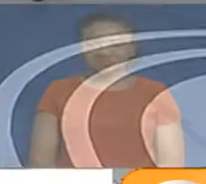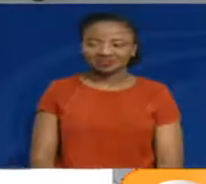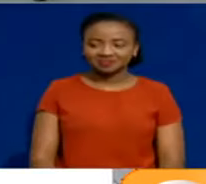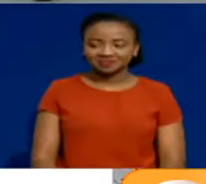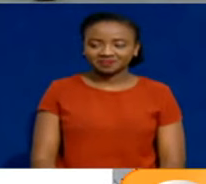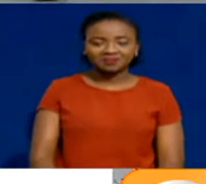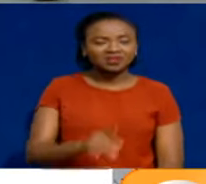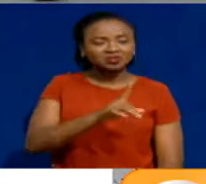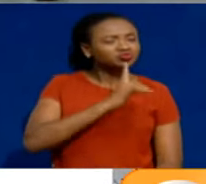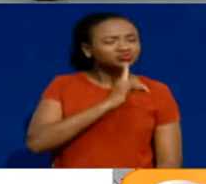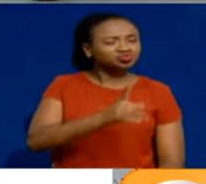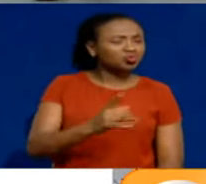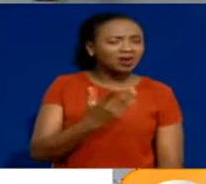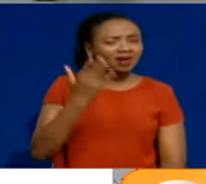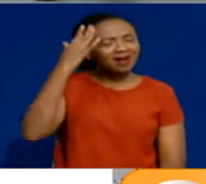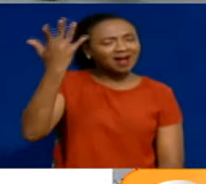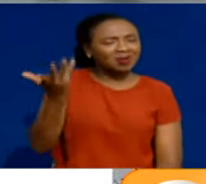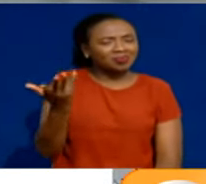of what you just said?